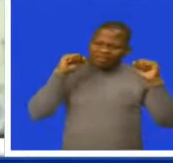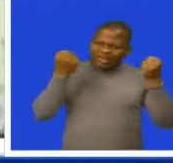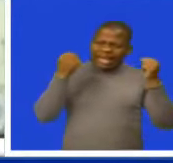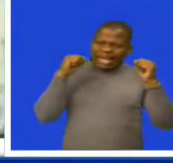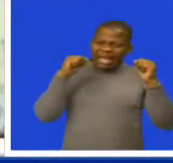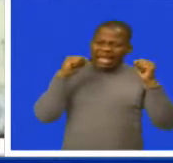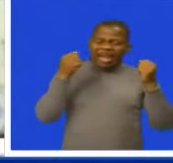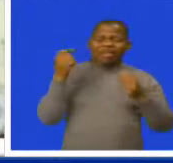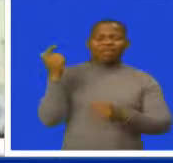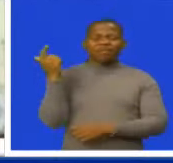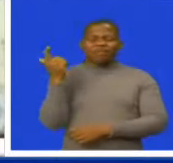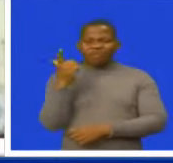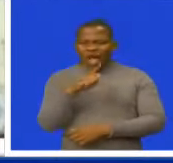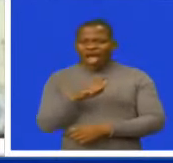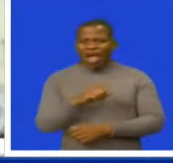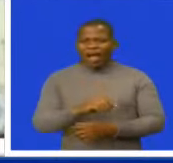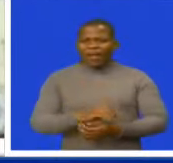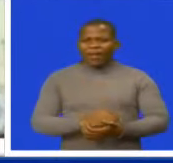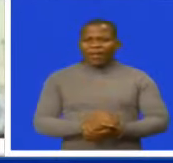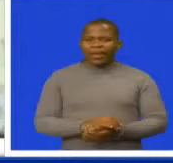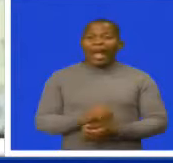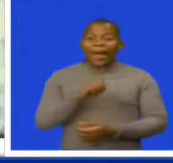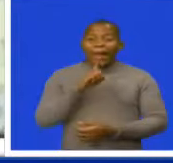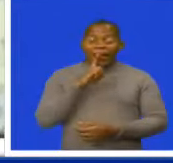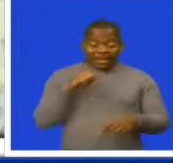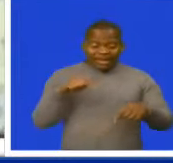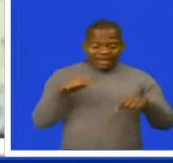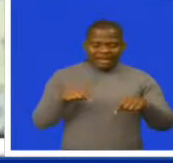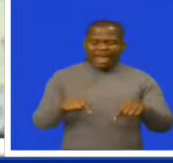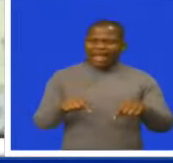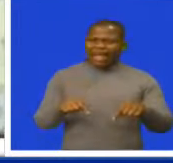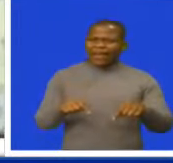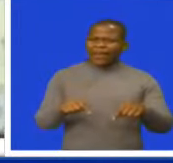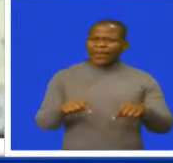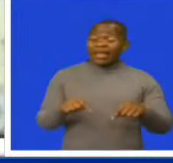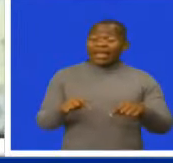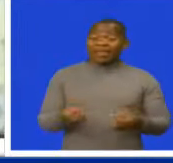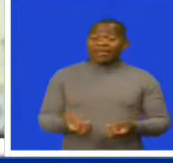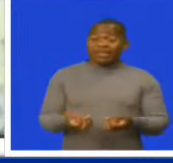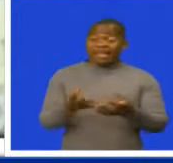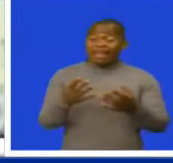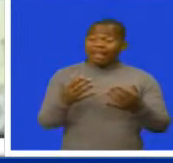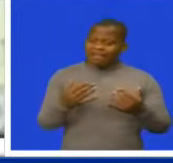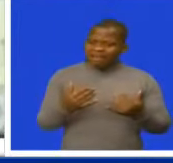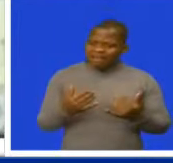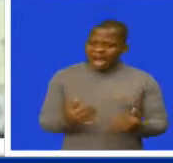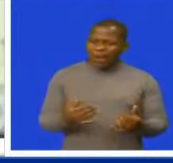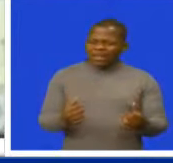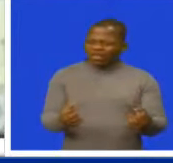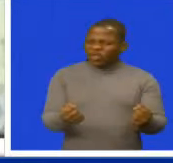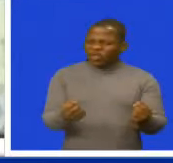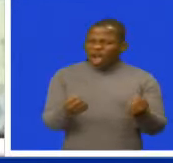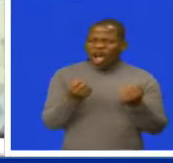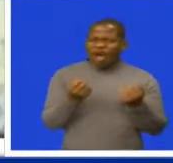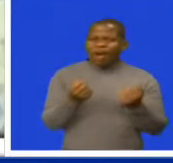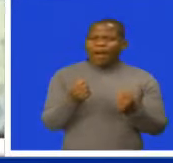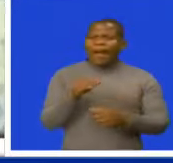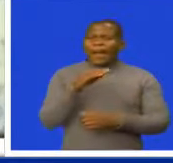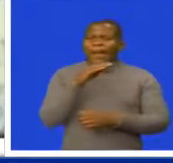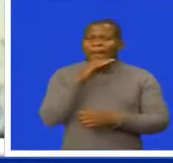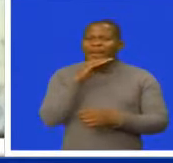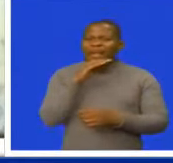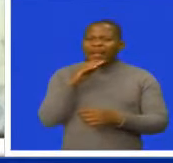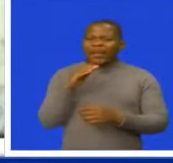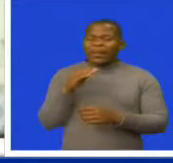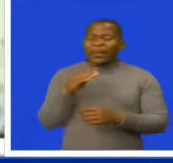heavy duty kunale bebasilethele yona kucala lele siyisebenzisayo. Le kusho ukuthi lena seyinemandla kakhulu, itasilasa sikhathi